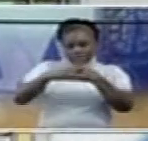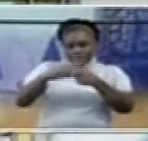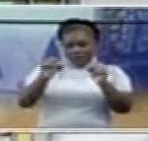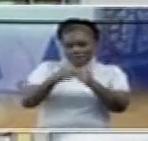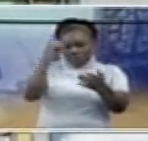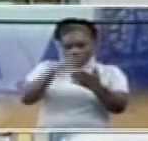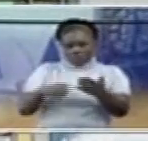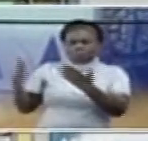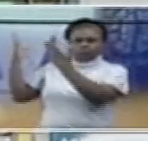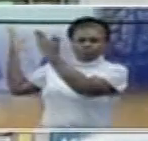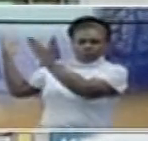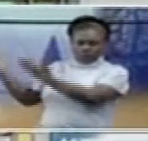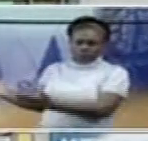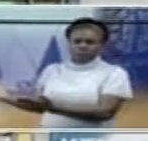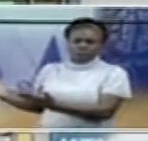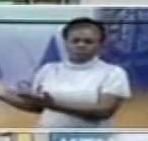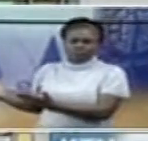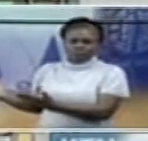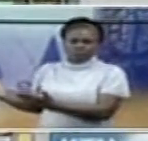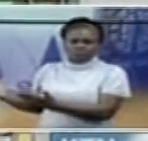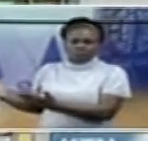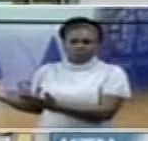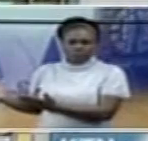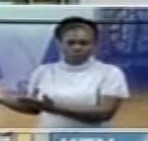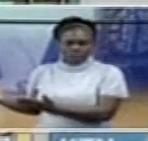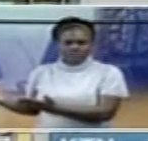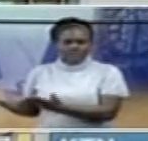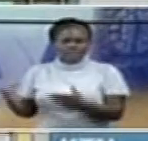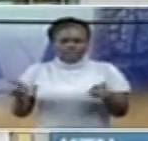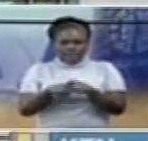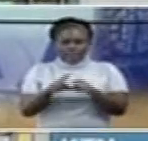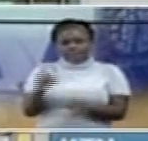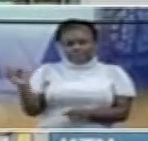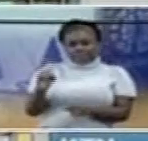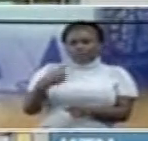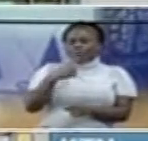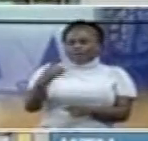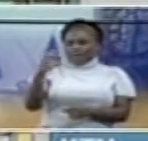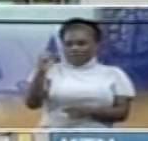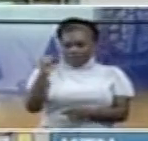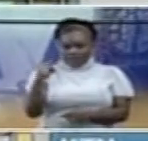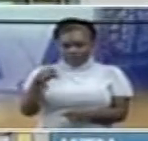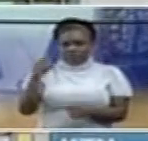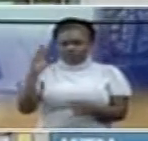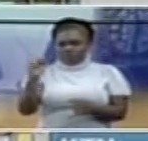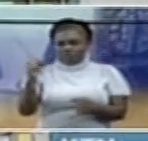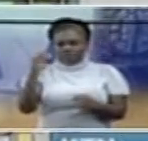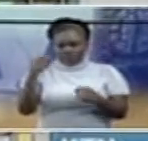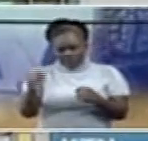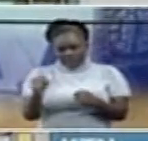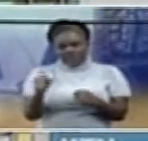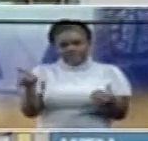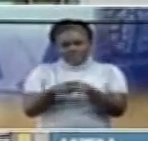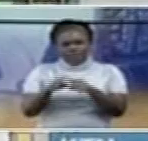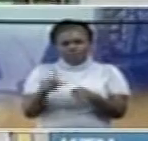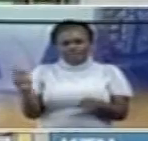year, Super Petrol retailed at 113 shillings and 88 cents, diesel at 105 shillings and 55 cents, while kerosene